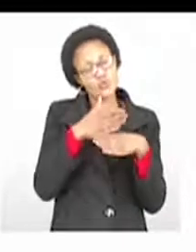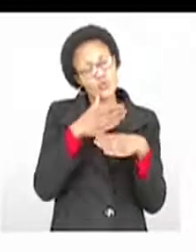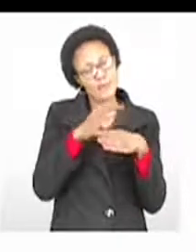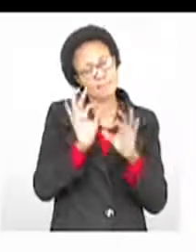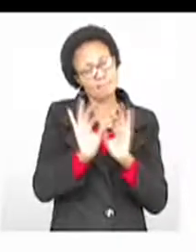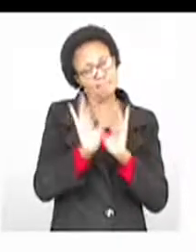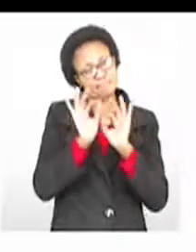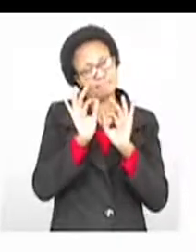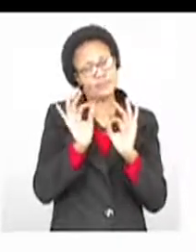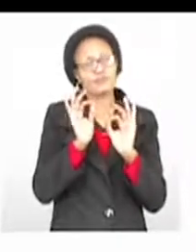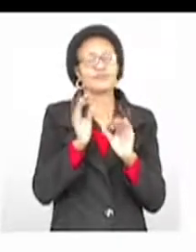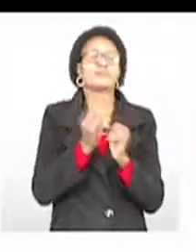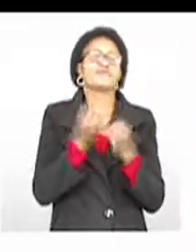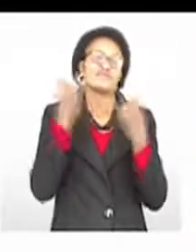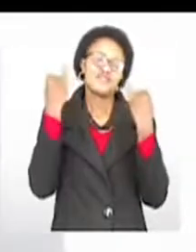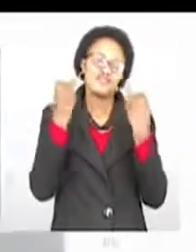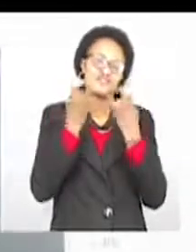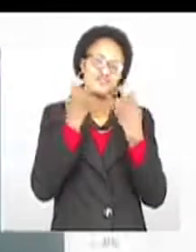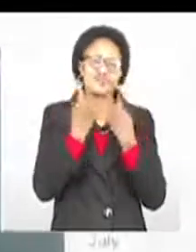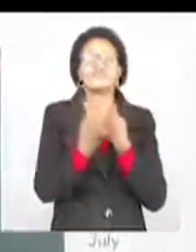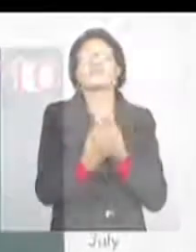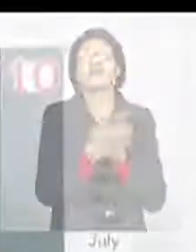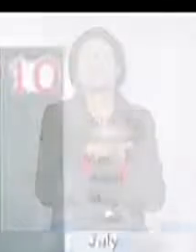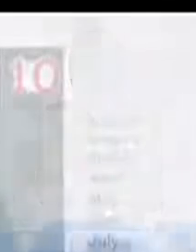straight. Enjoy yourselves.